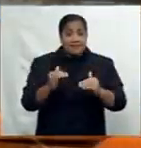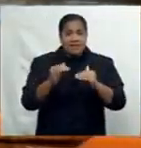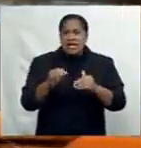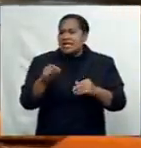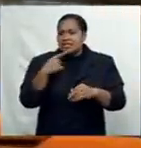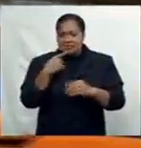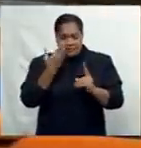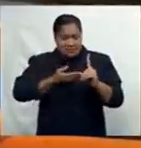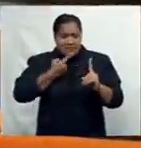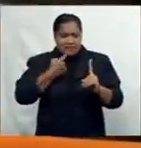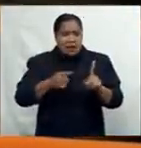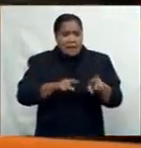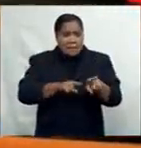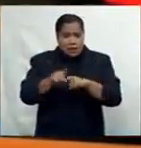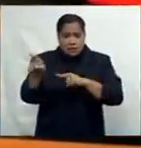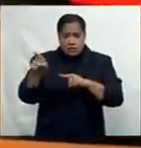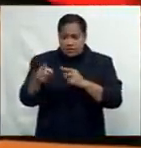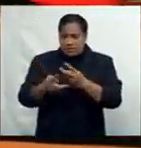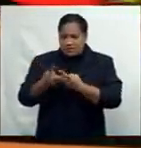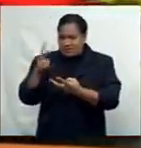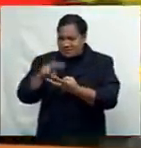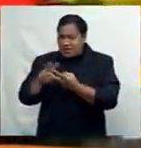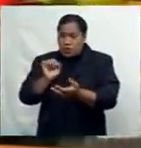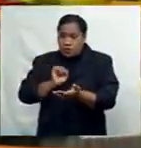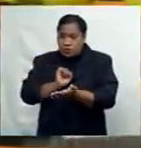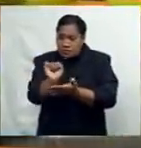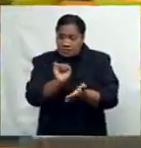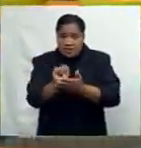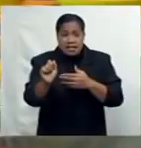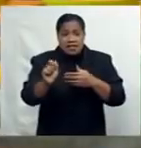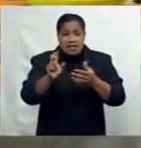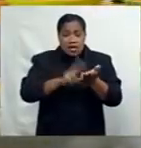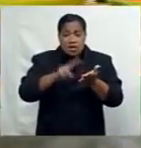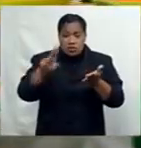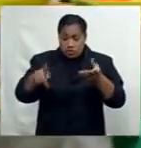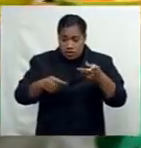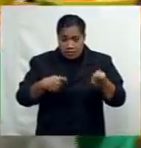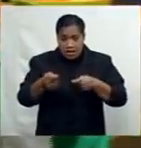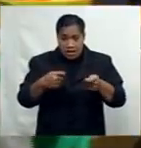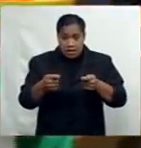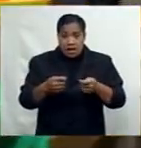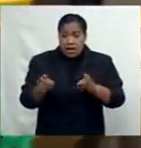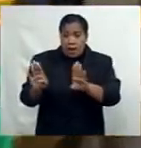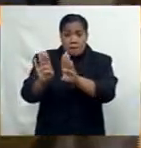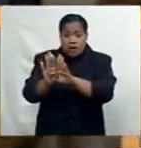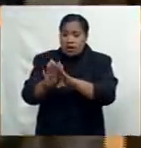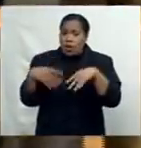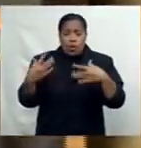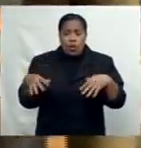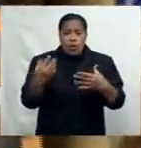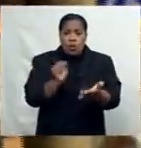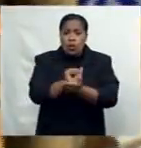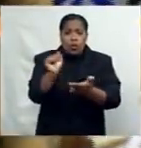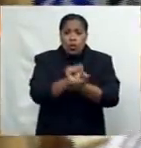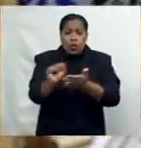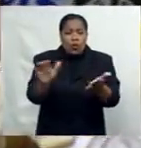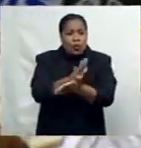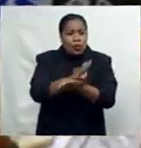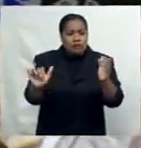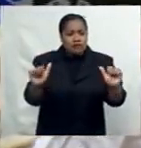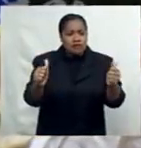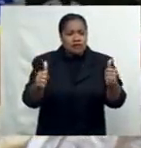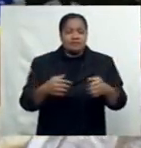produce, which are normally sold at the Nosori market, is now selling like hotcakes at the border. I normally sell cooked